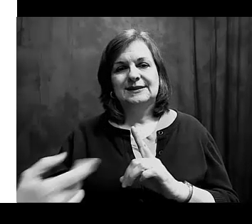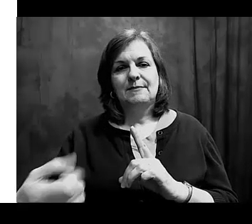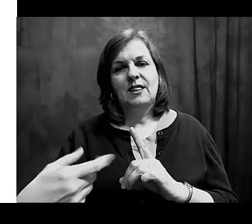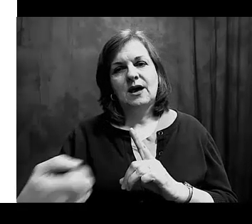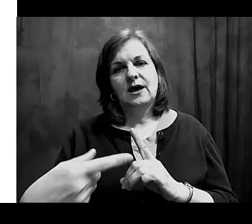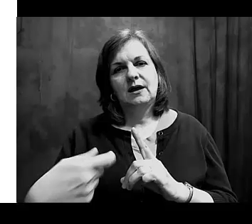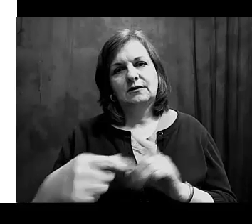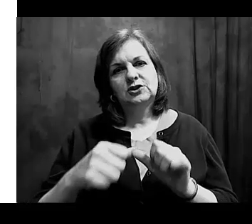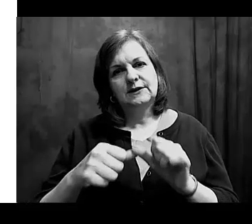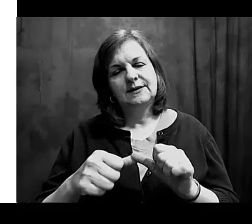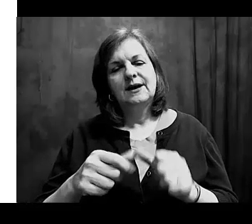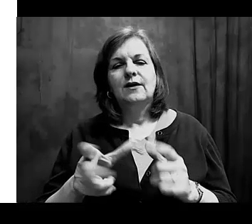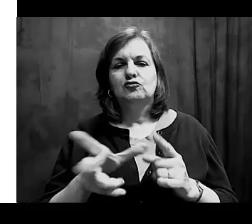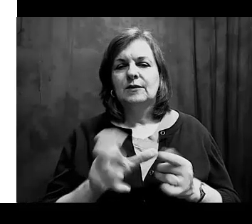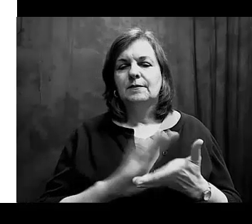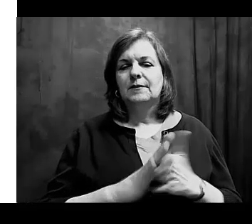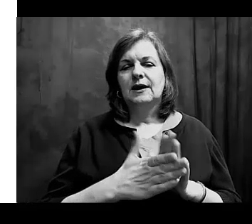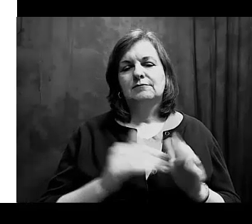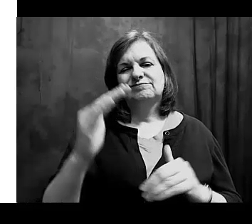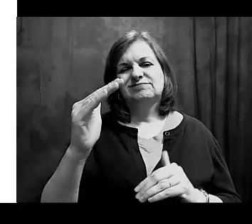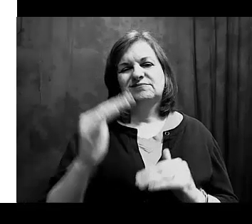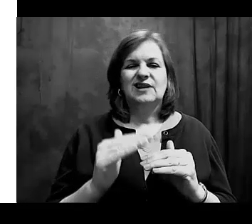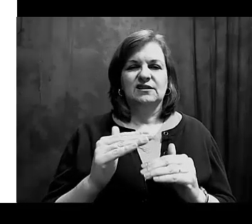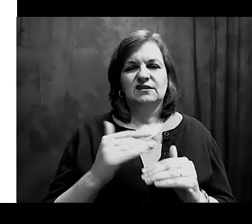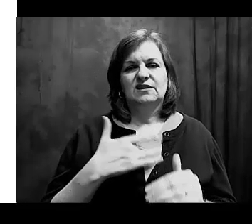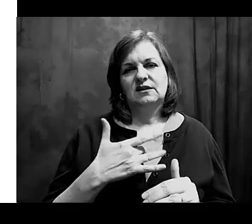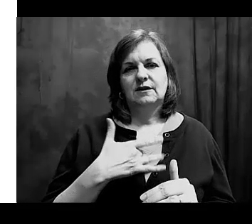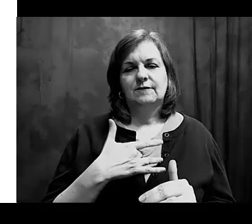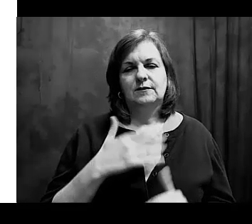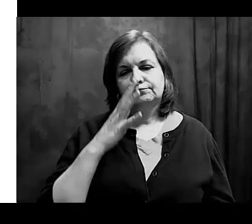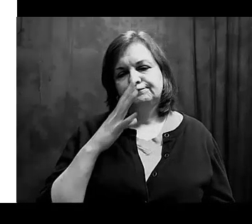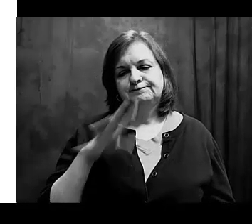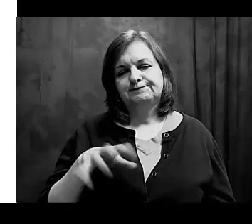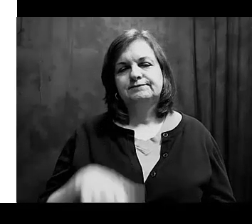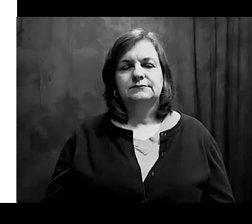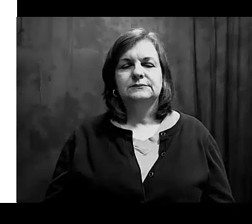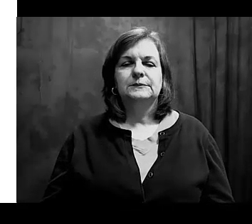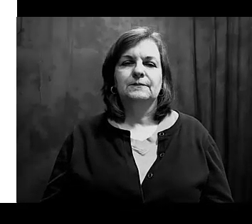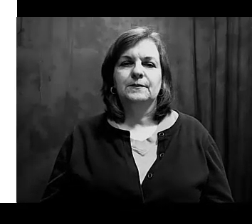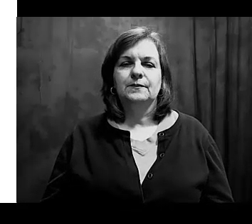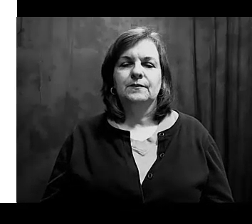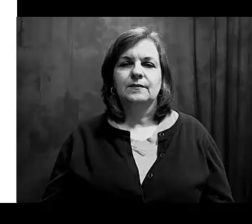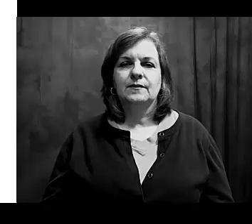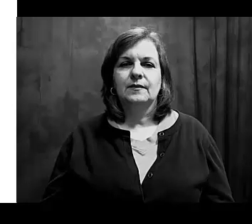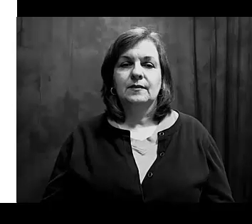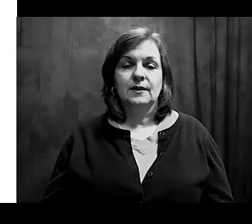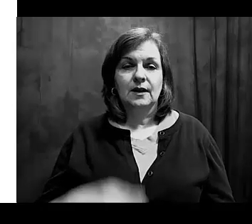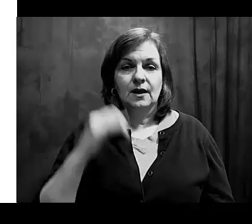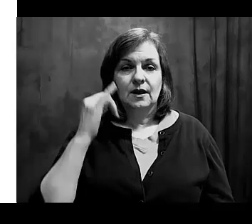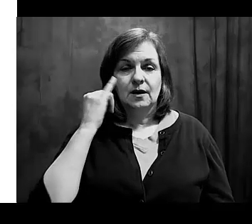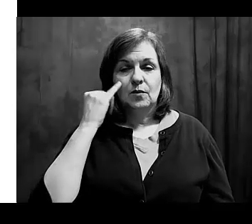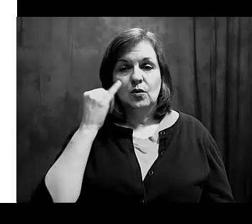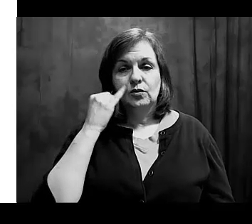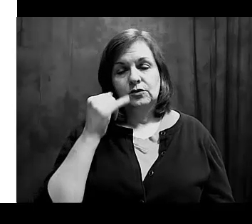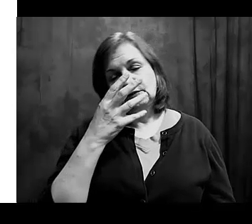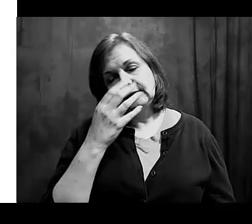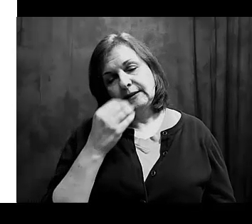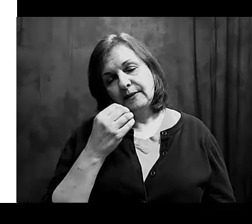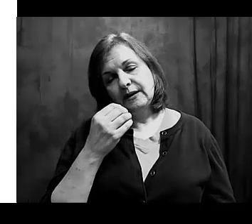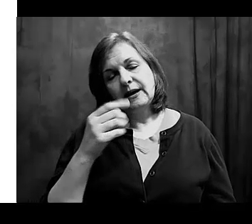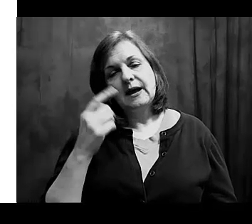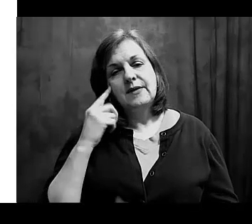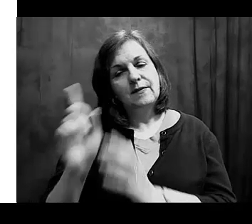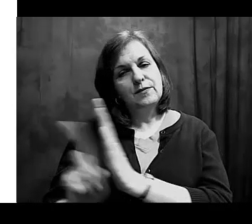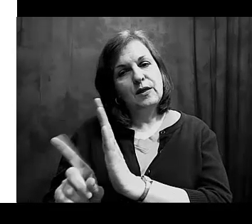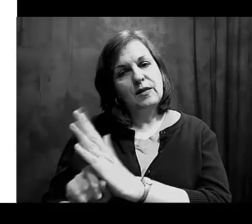clothing, you don't notice them anymore, right? This is something we refer to as sensory adaptation, and this is the